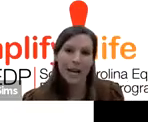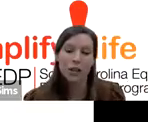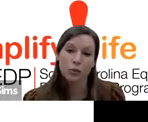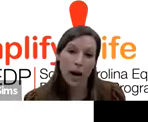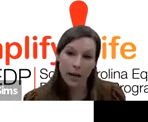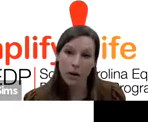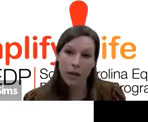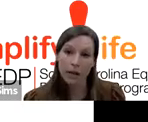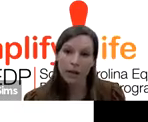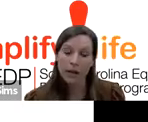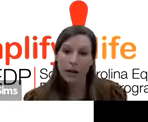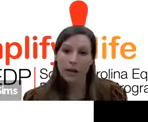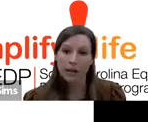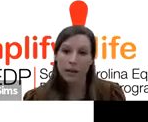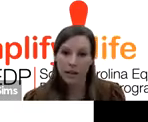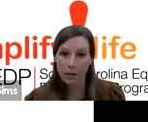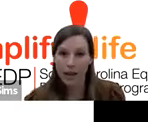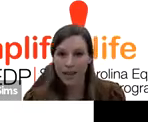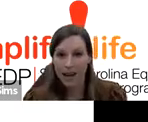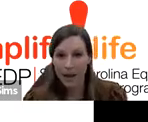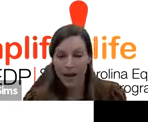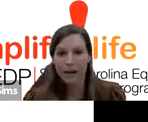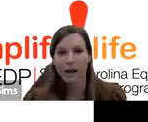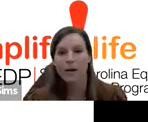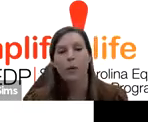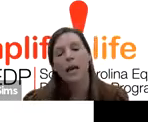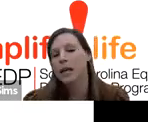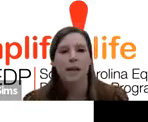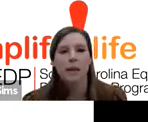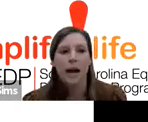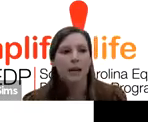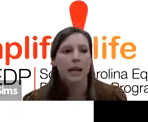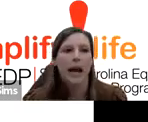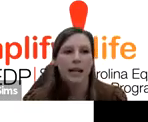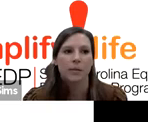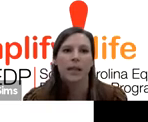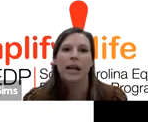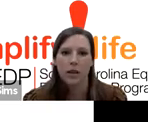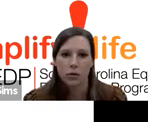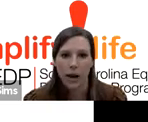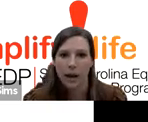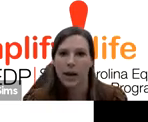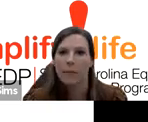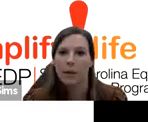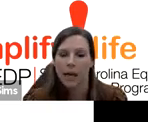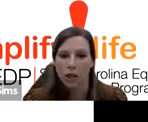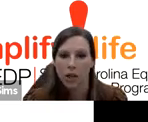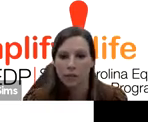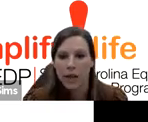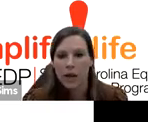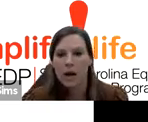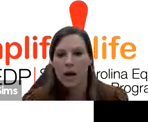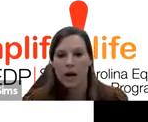iPad and just write on it that they would like the iPad. We can't accept that. It has to be the actual iPad